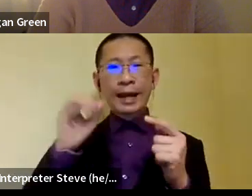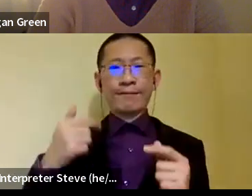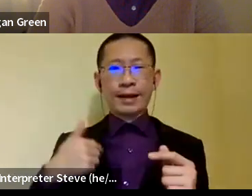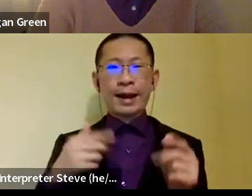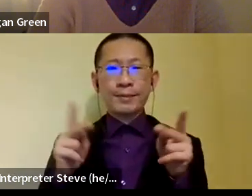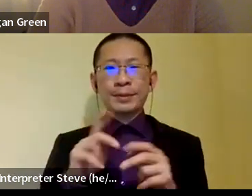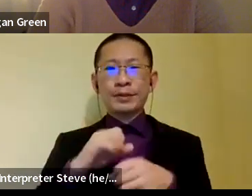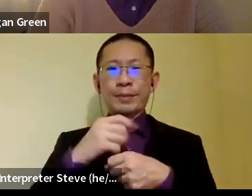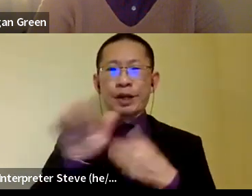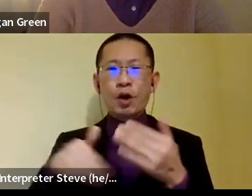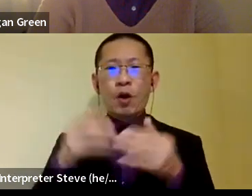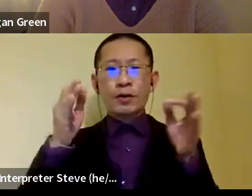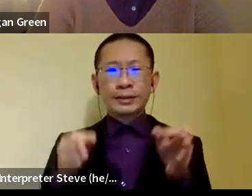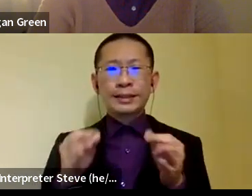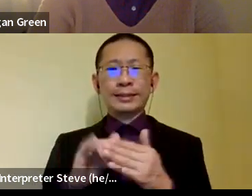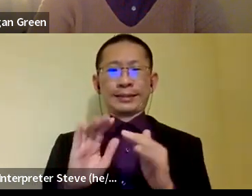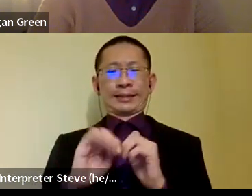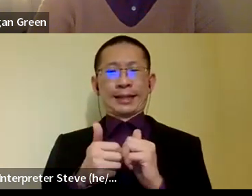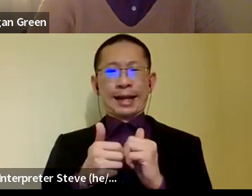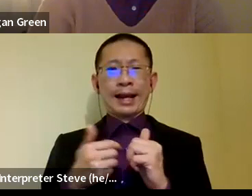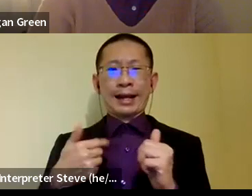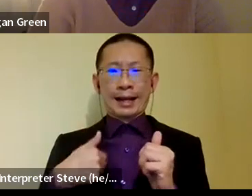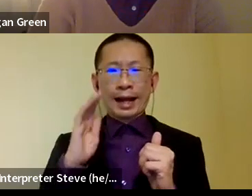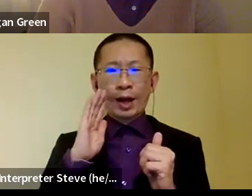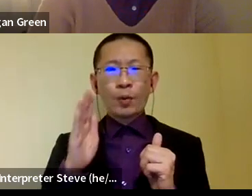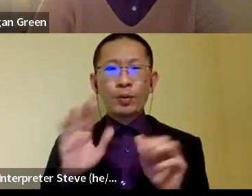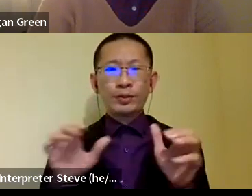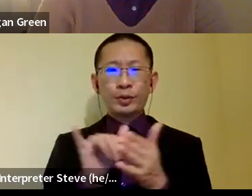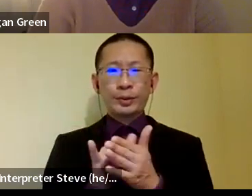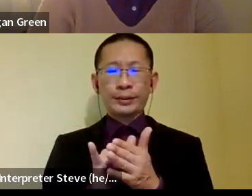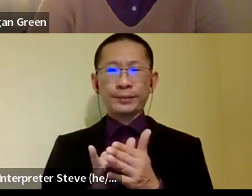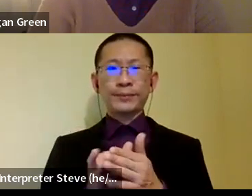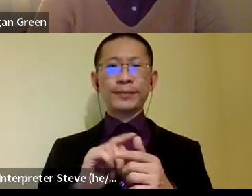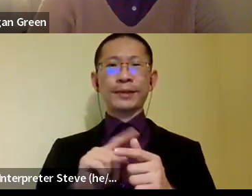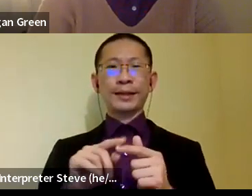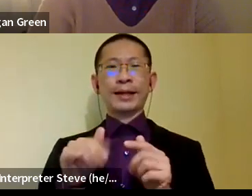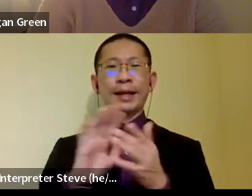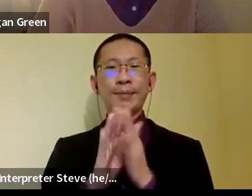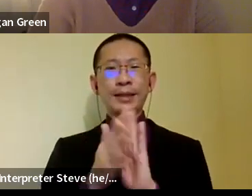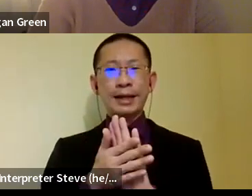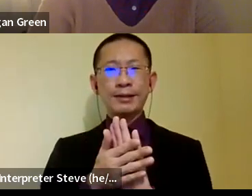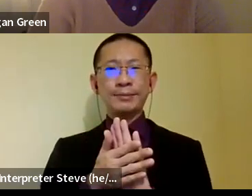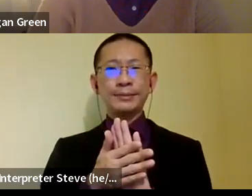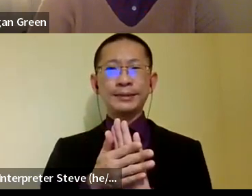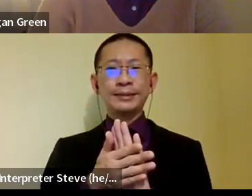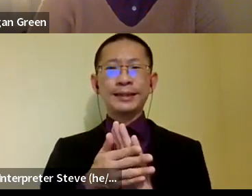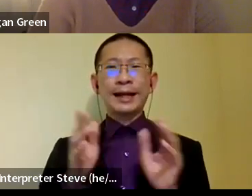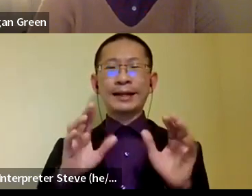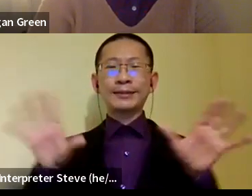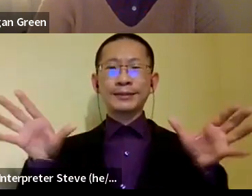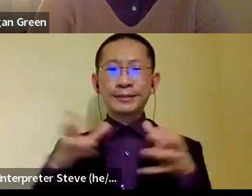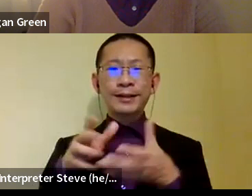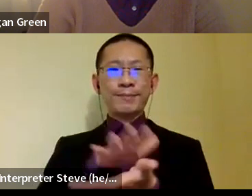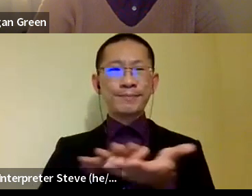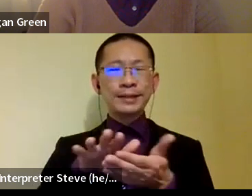who was making all the decisions, like, this is how I would do it. And it becomes a sort of collage of